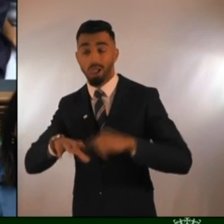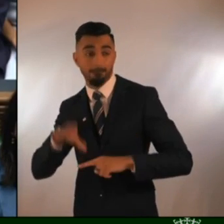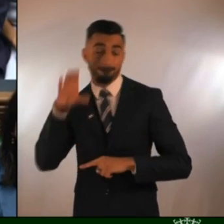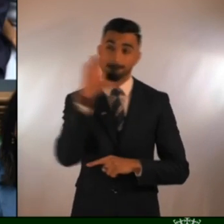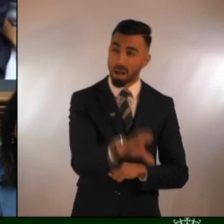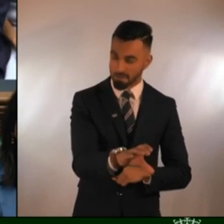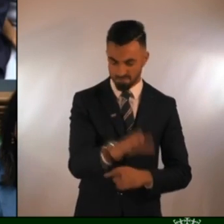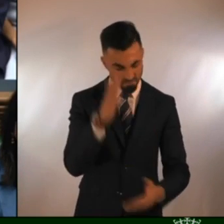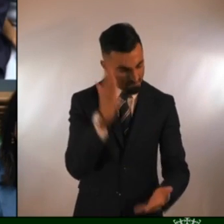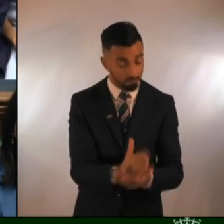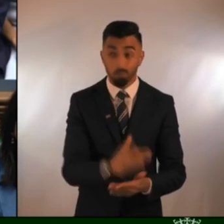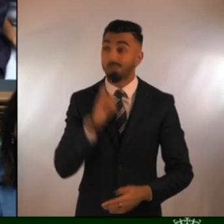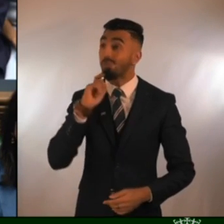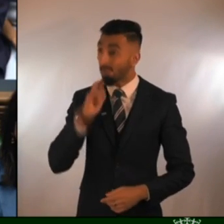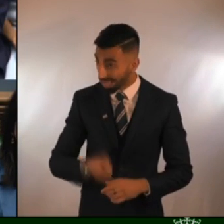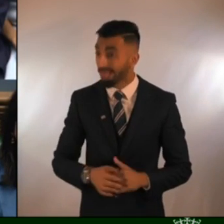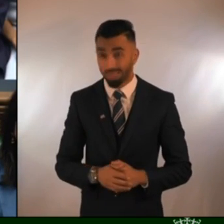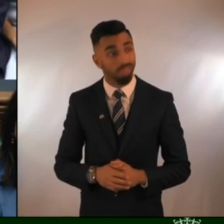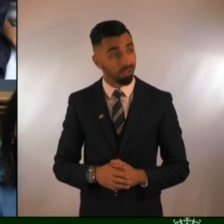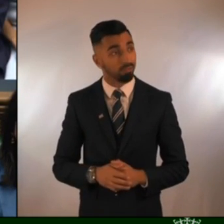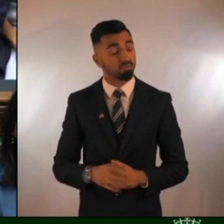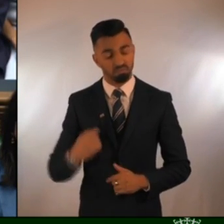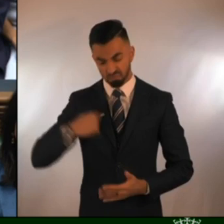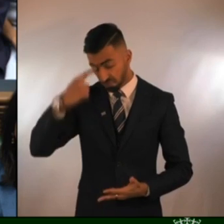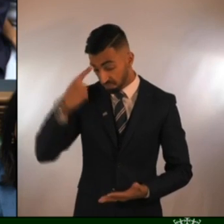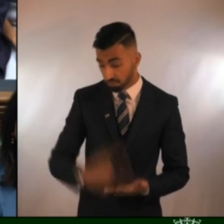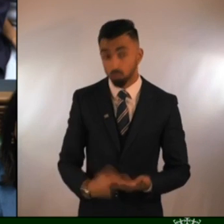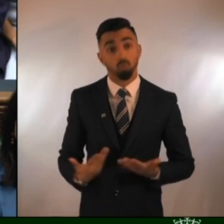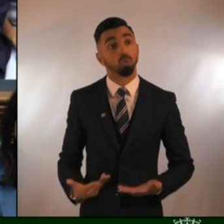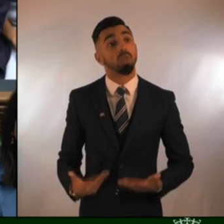central judgment I am making today is to fund an additional